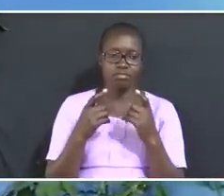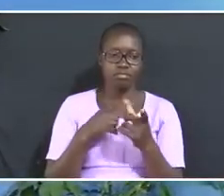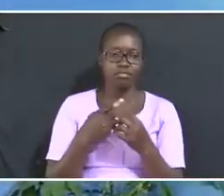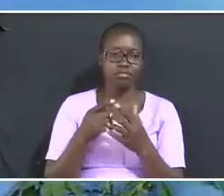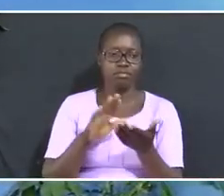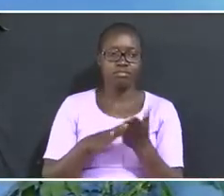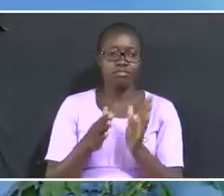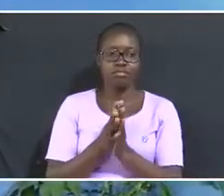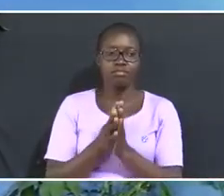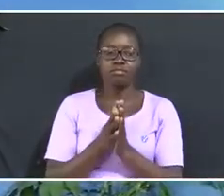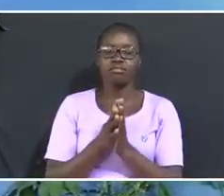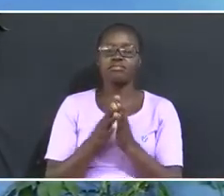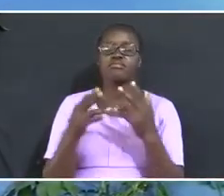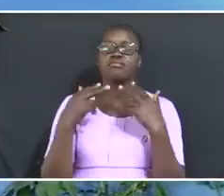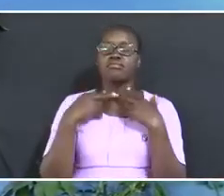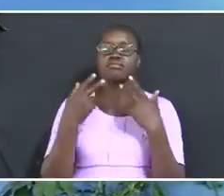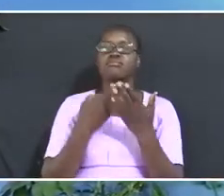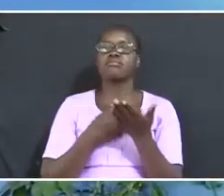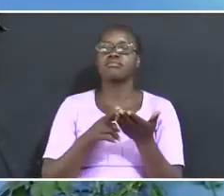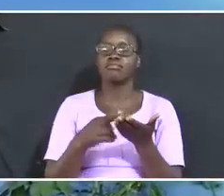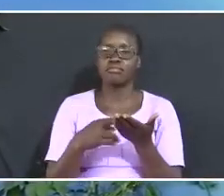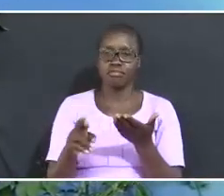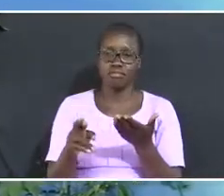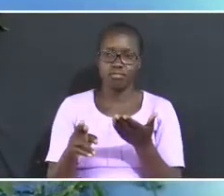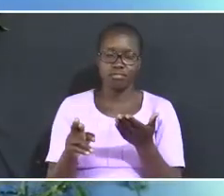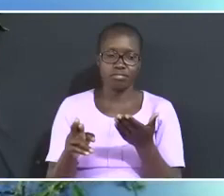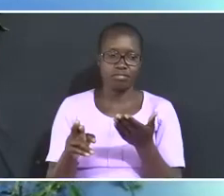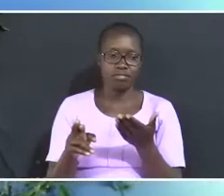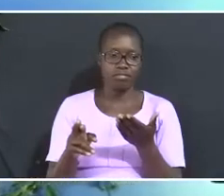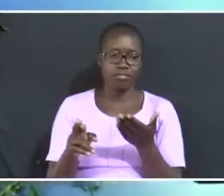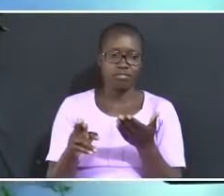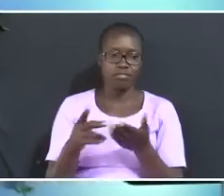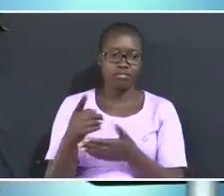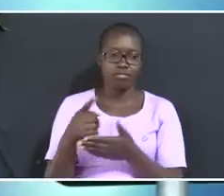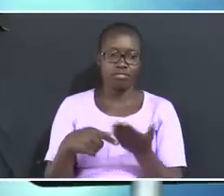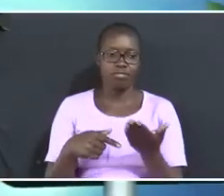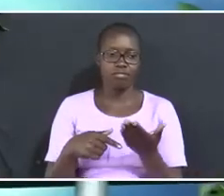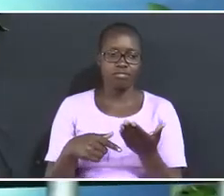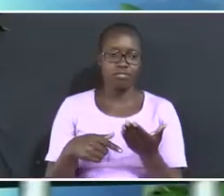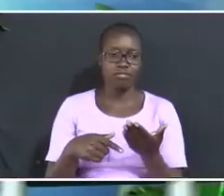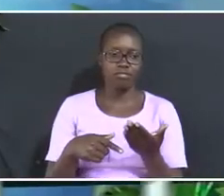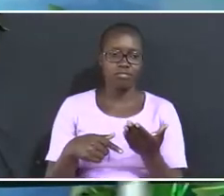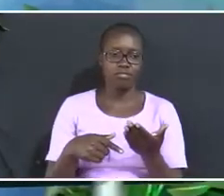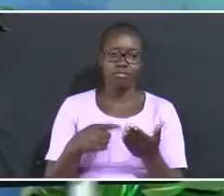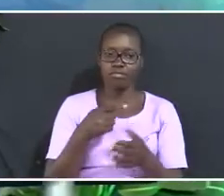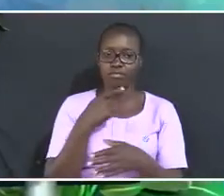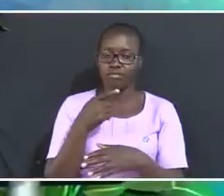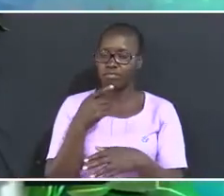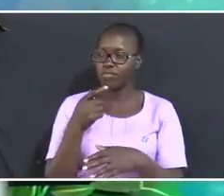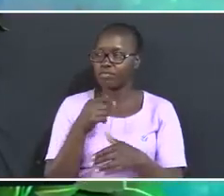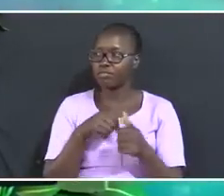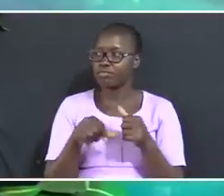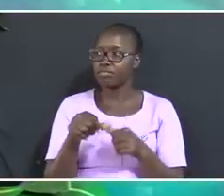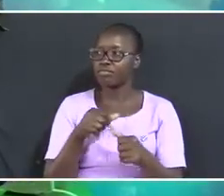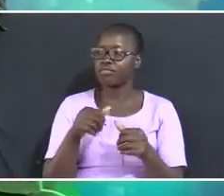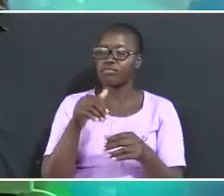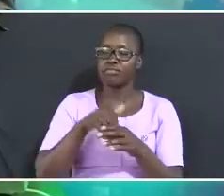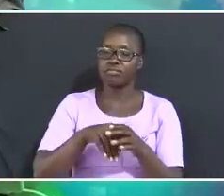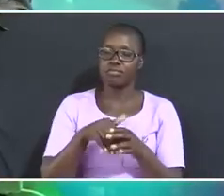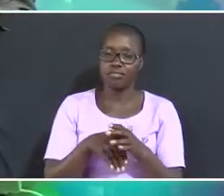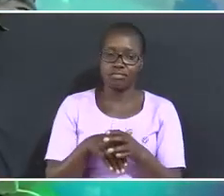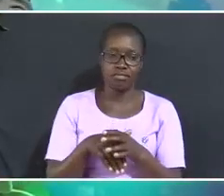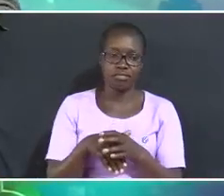become a slave of righteousness. So this is what we can say about the internal one.